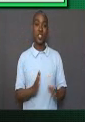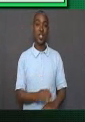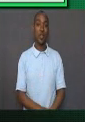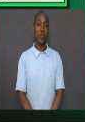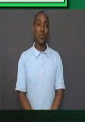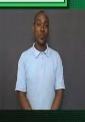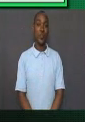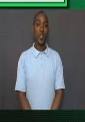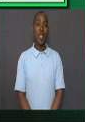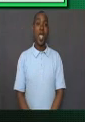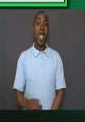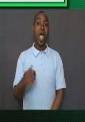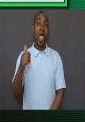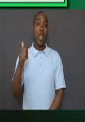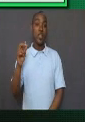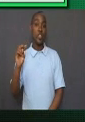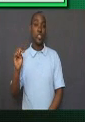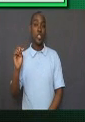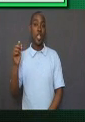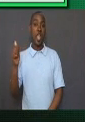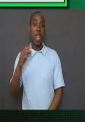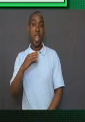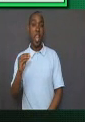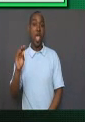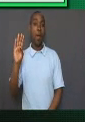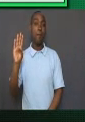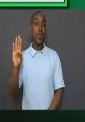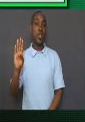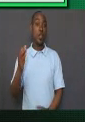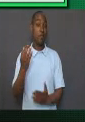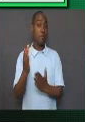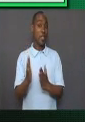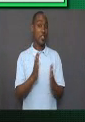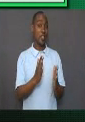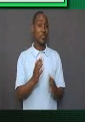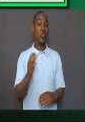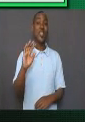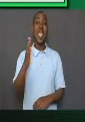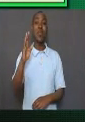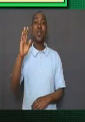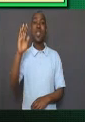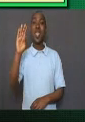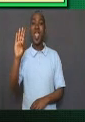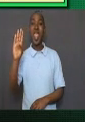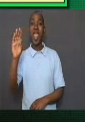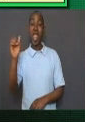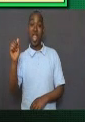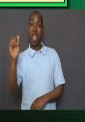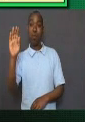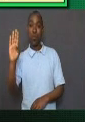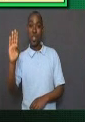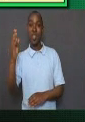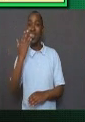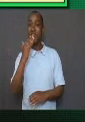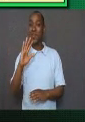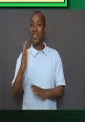Antigens A and B form type AB blood, and